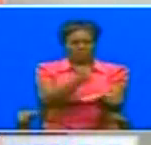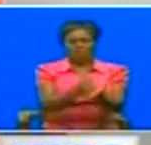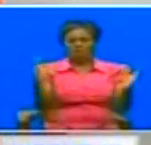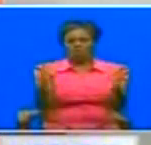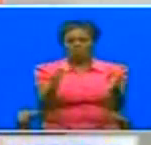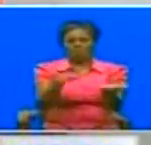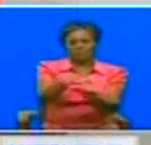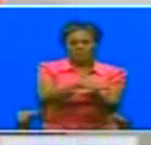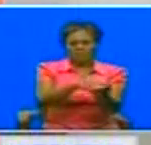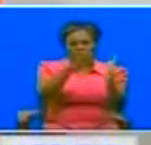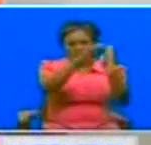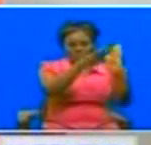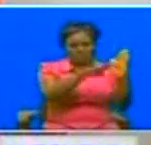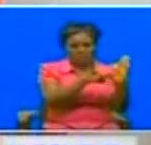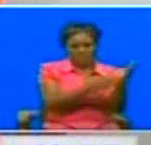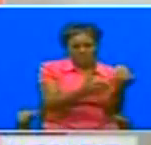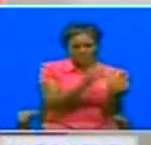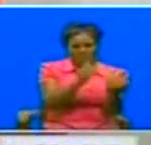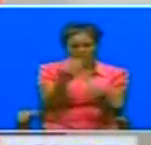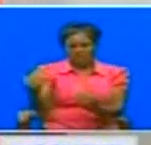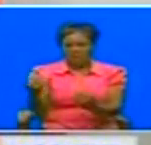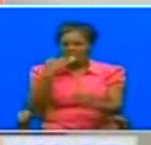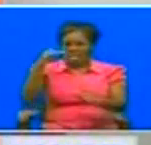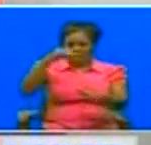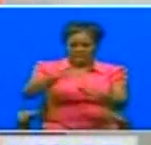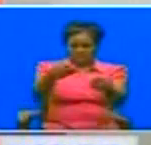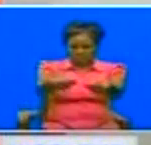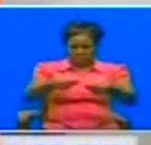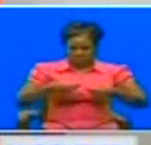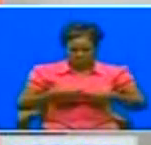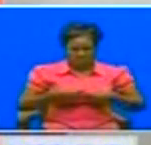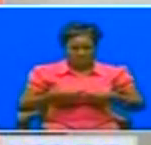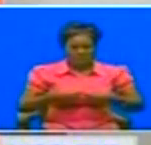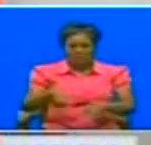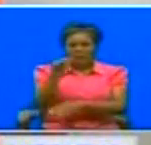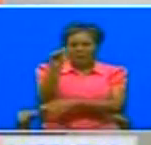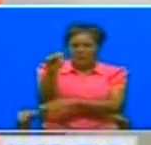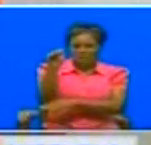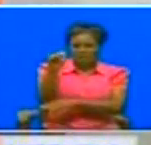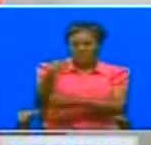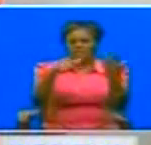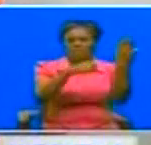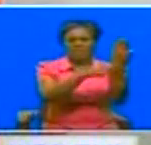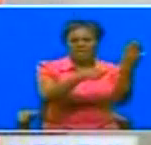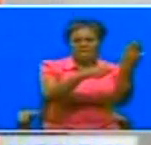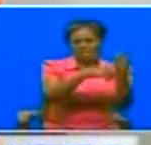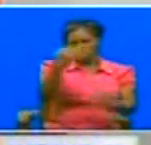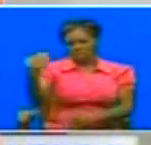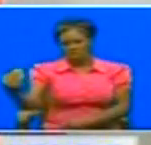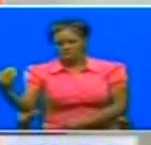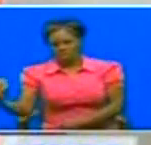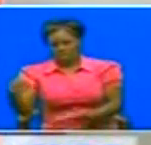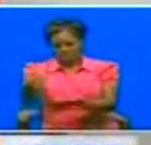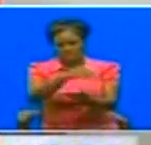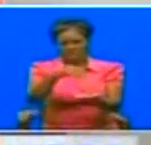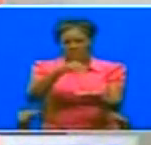community-based programs, Lea Toto, brought me a letter which they had received asking for the names of the children in our